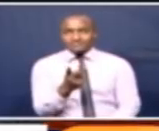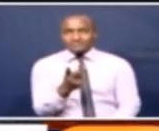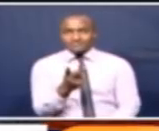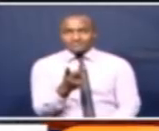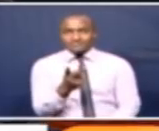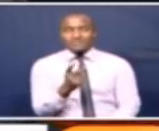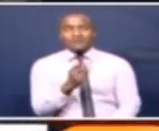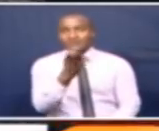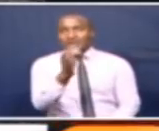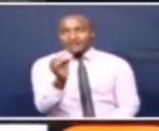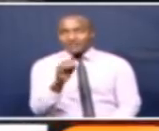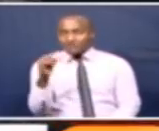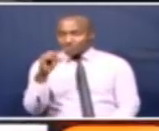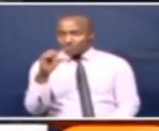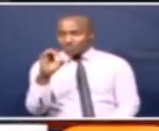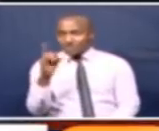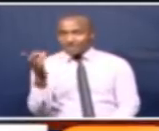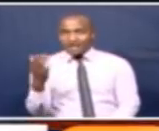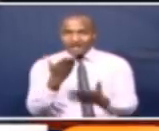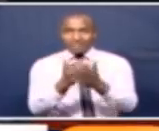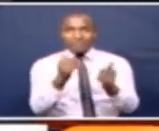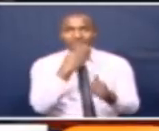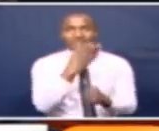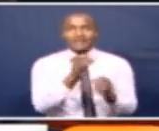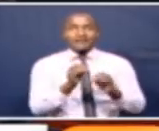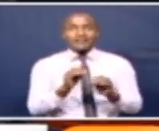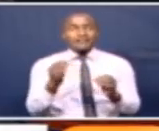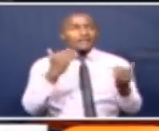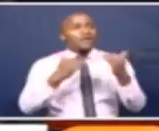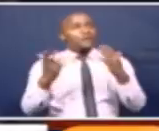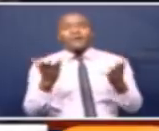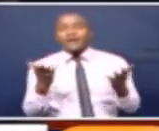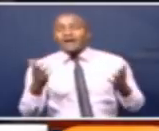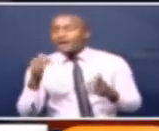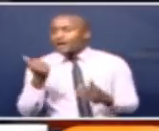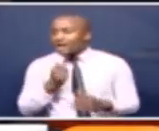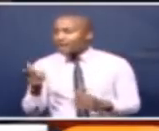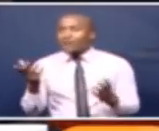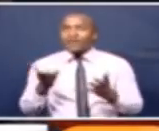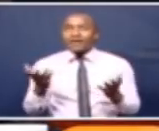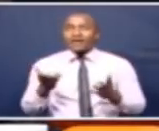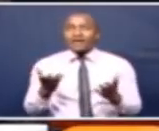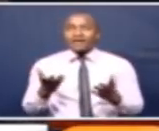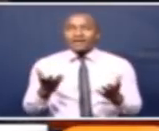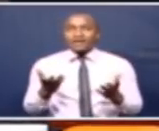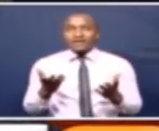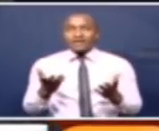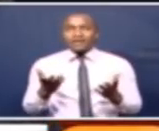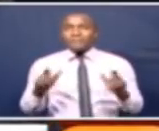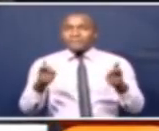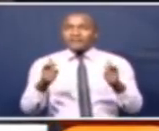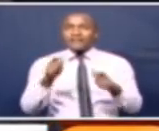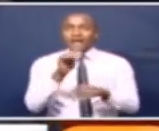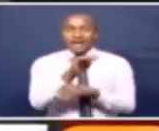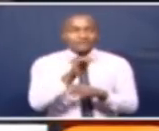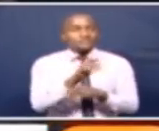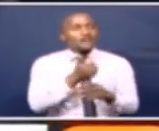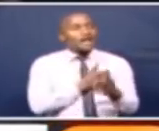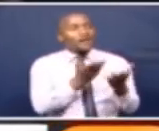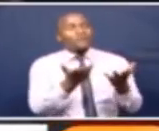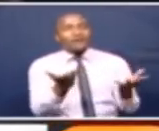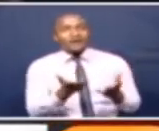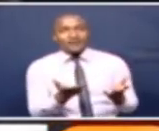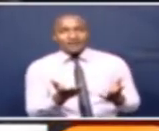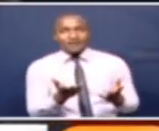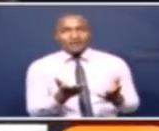not there. Golda is not there. The father is not there. Now they're asking, where is Golda? And who is this girl? Media houses are asking, where is she?